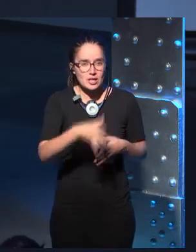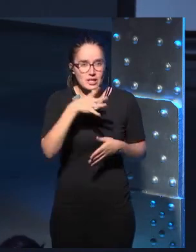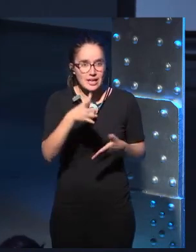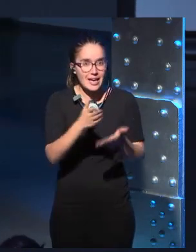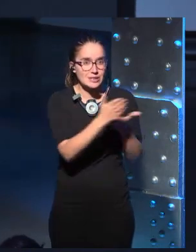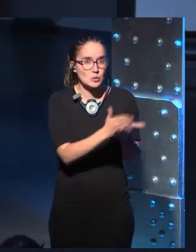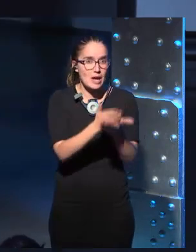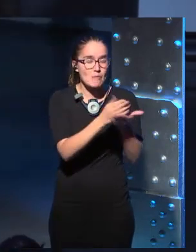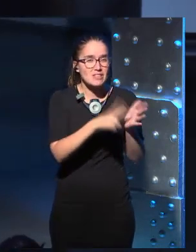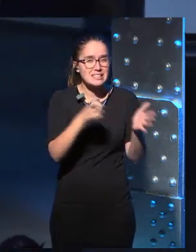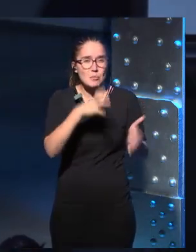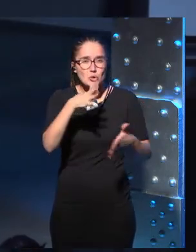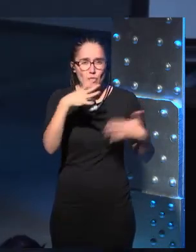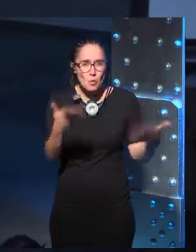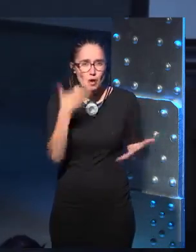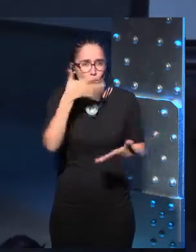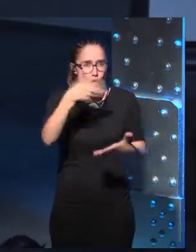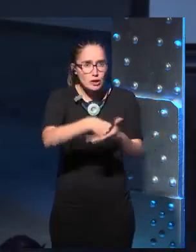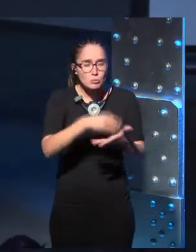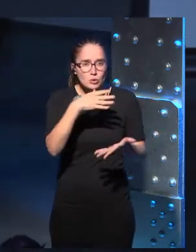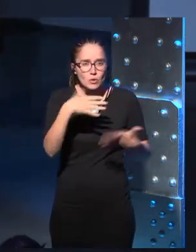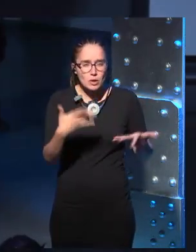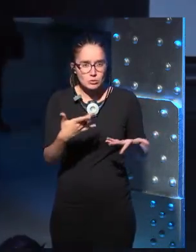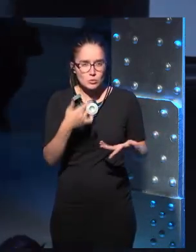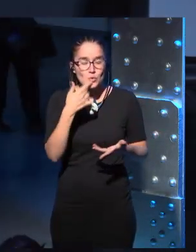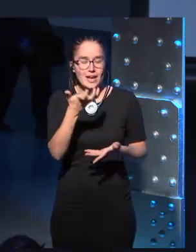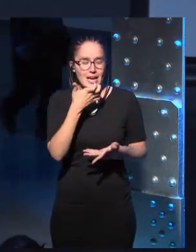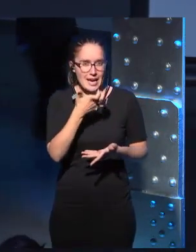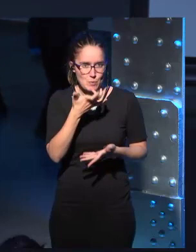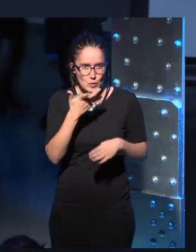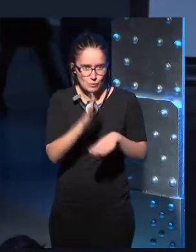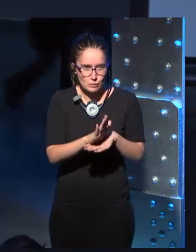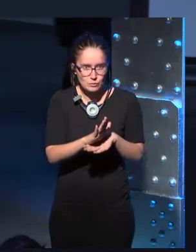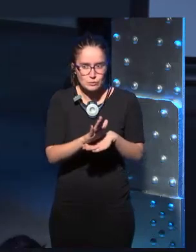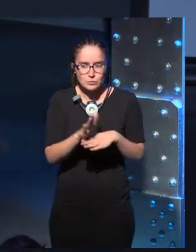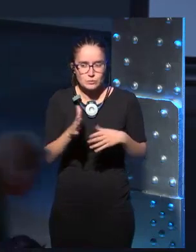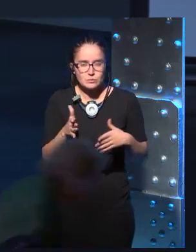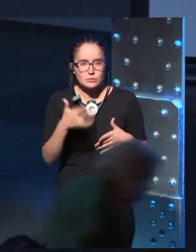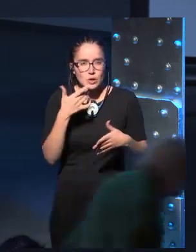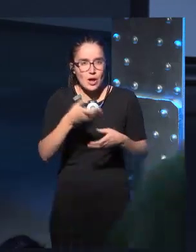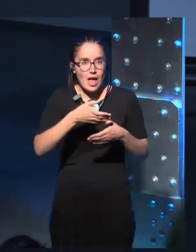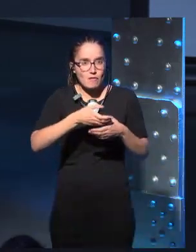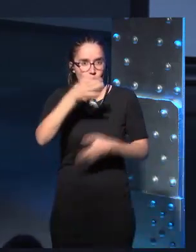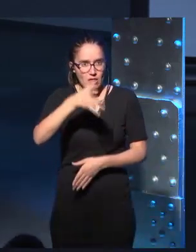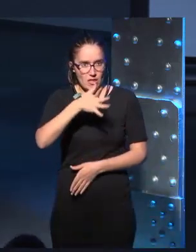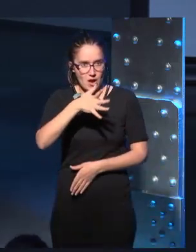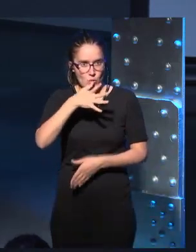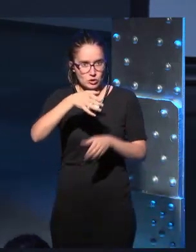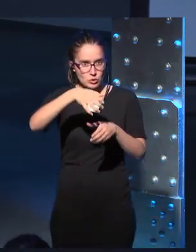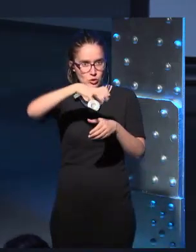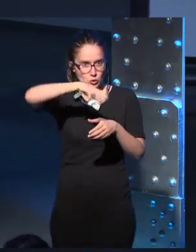learn physics at school? So let me give you an example. I'm taking this bottle of water. I'll open